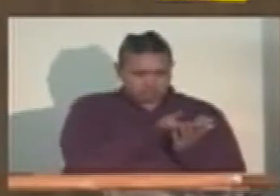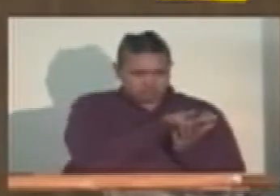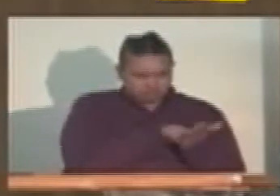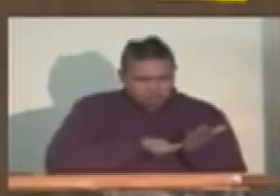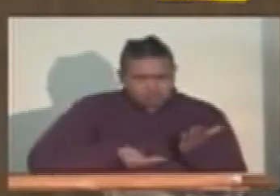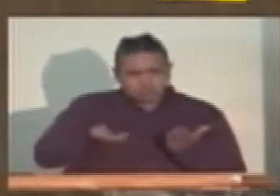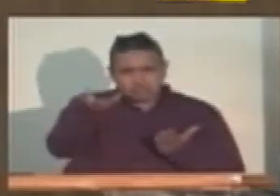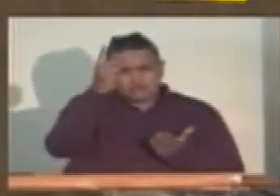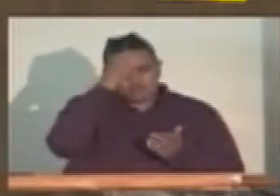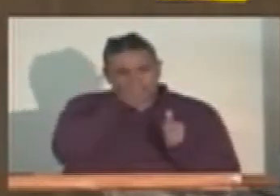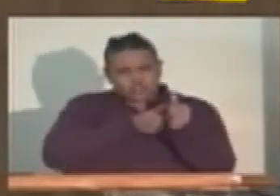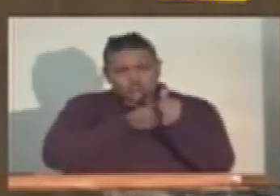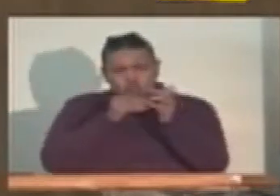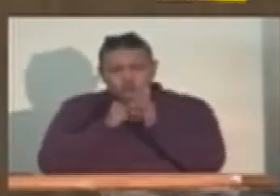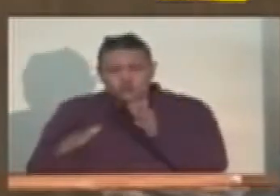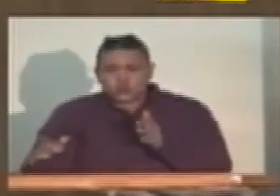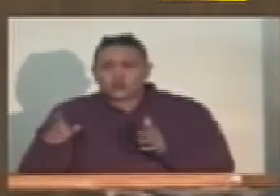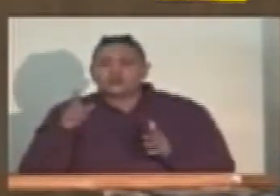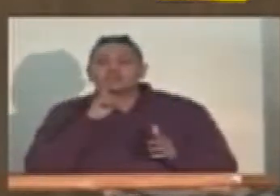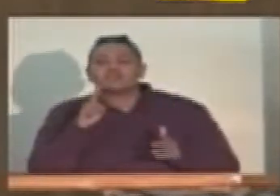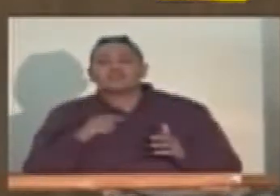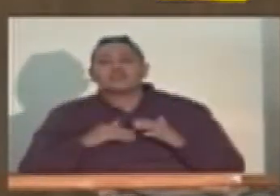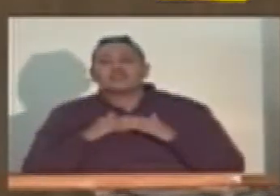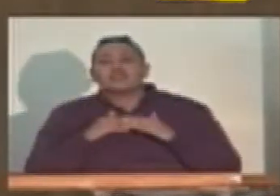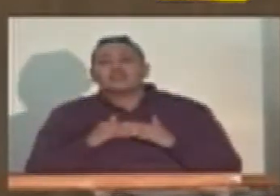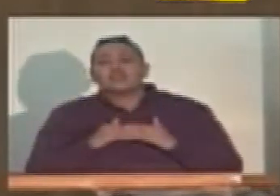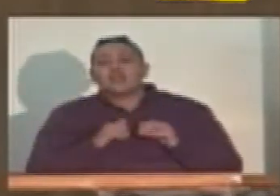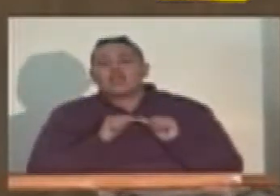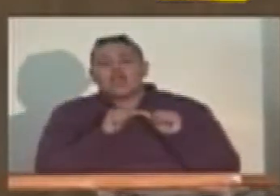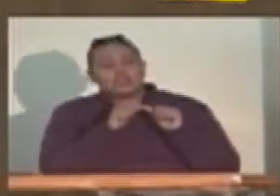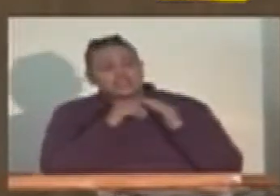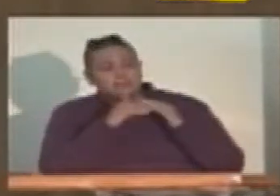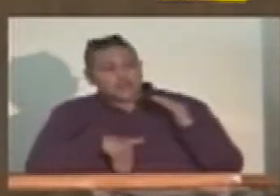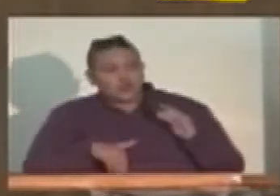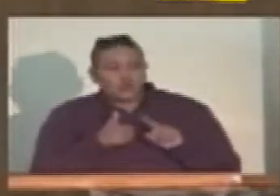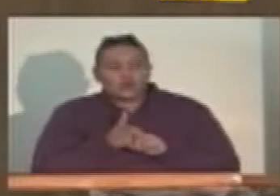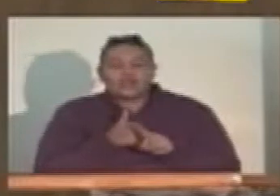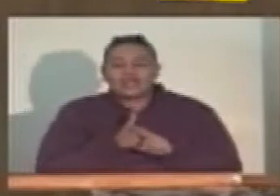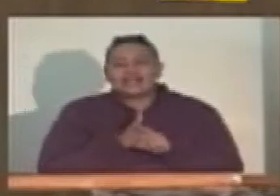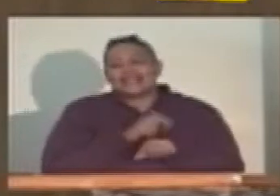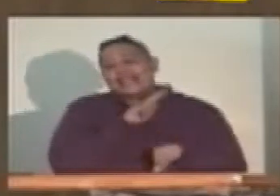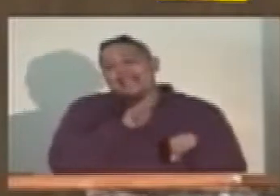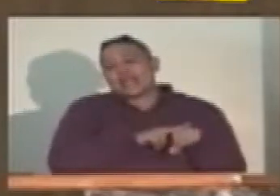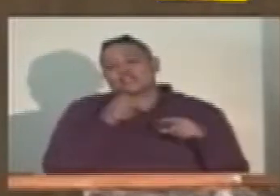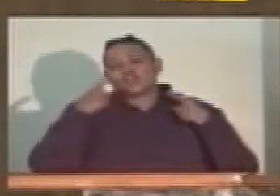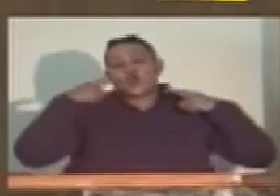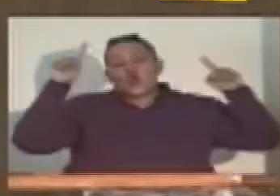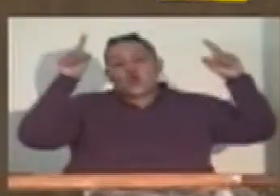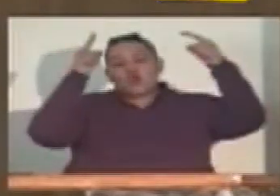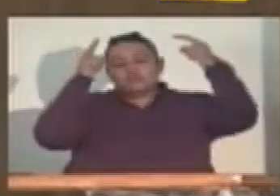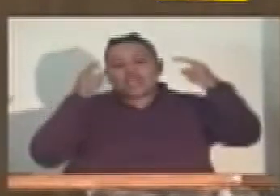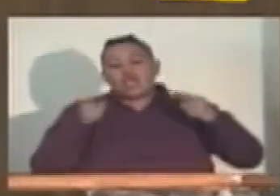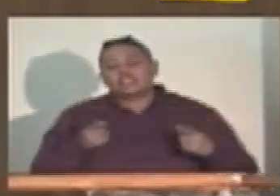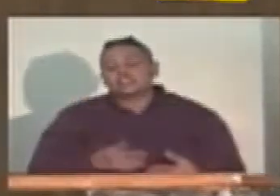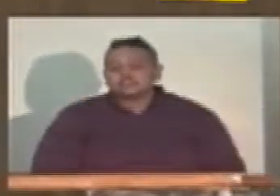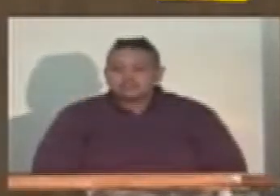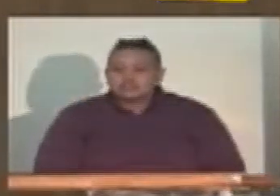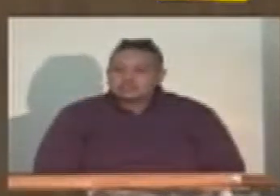schools consistently falling below the national outcome target.